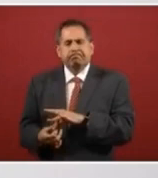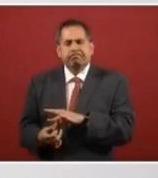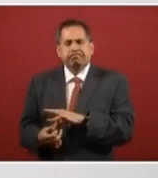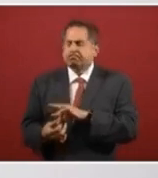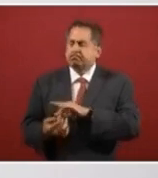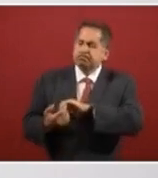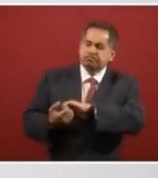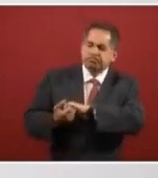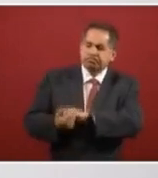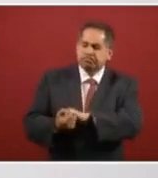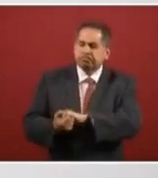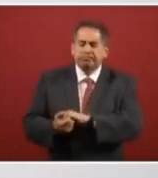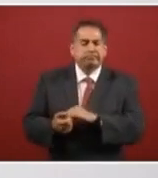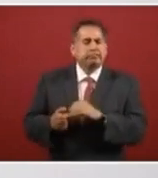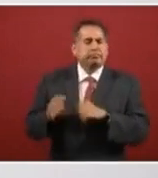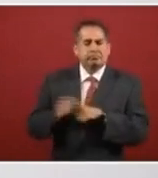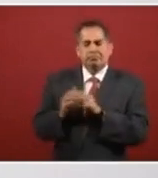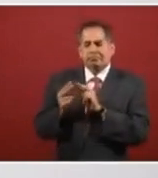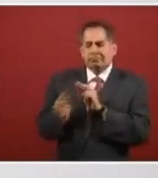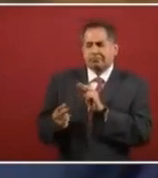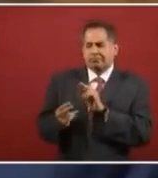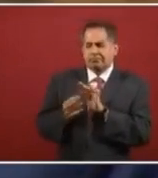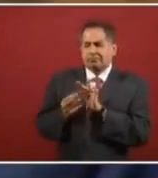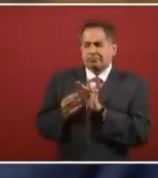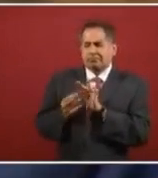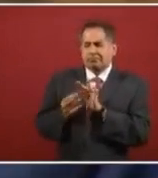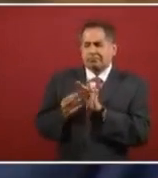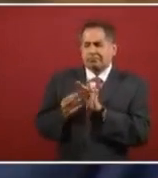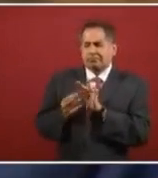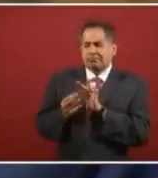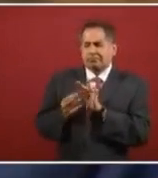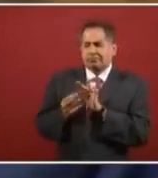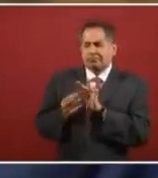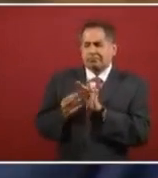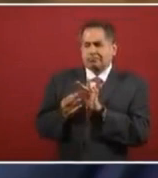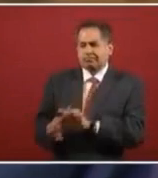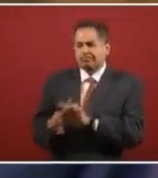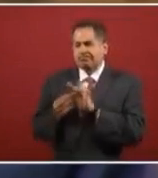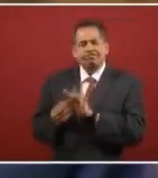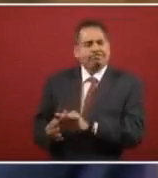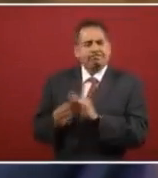us as a neighborhood